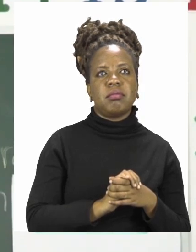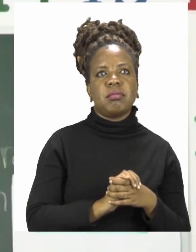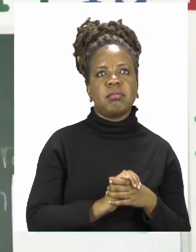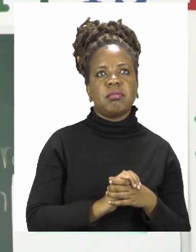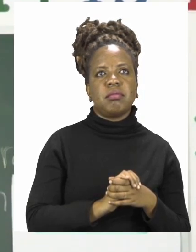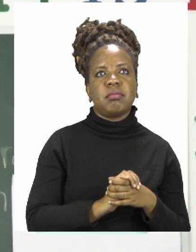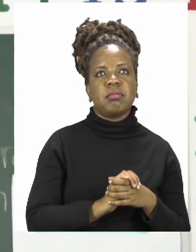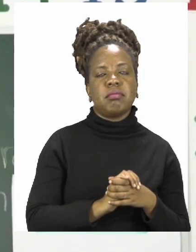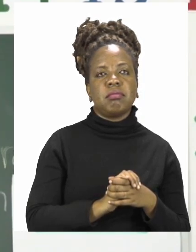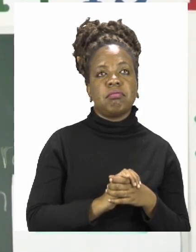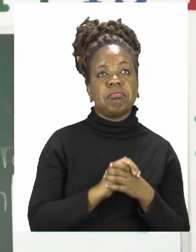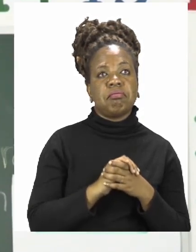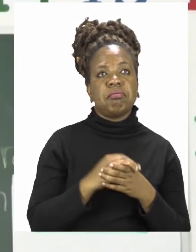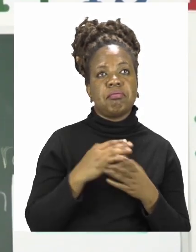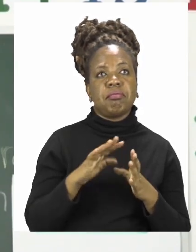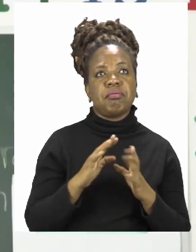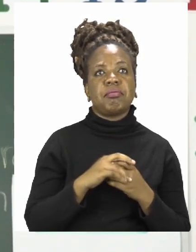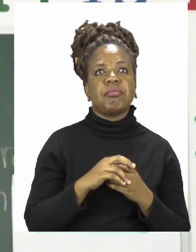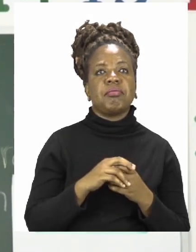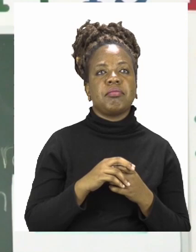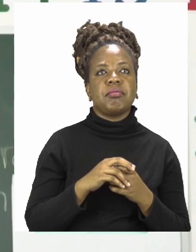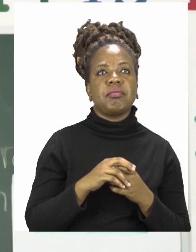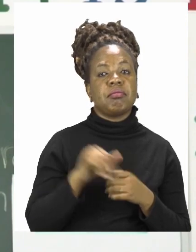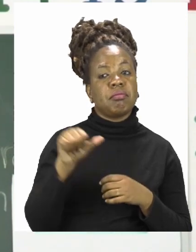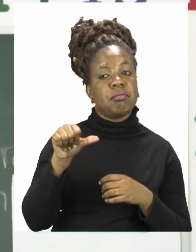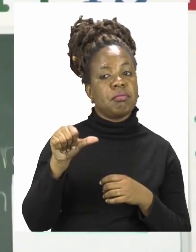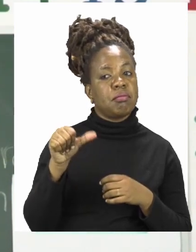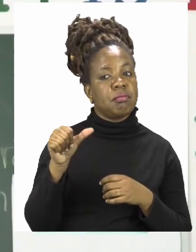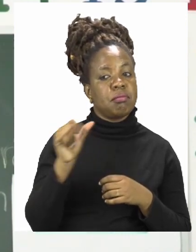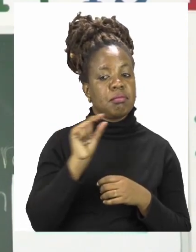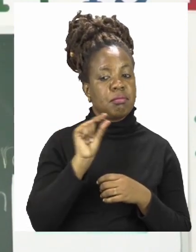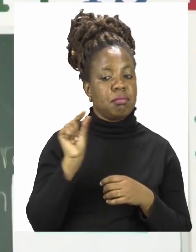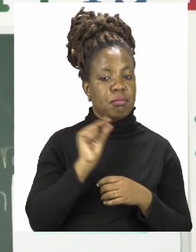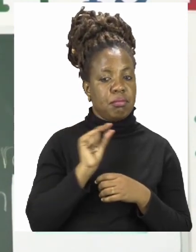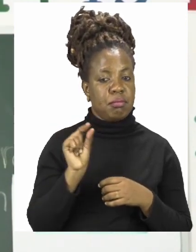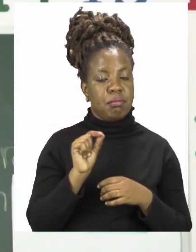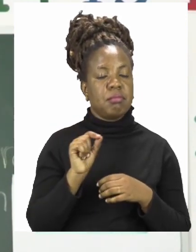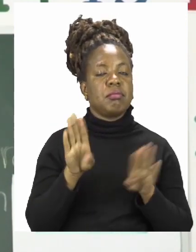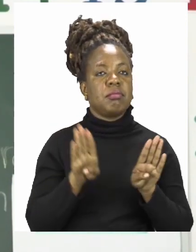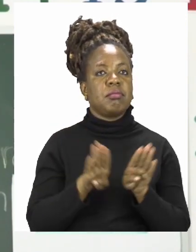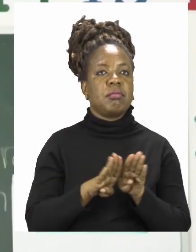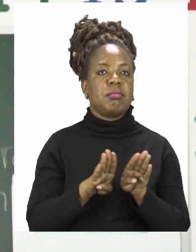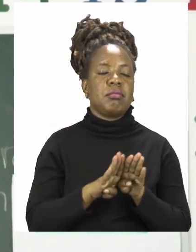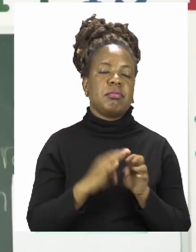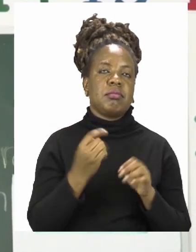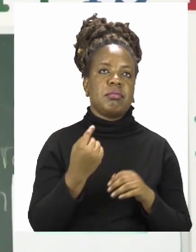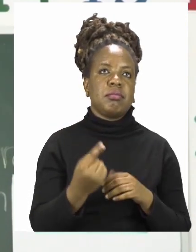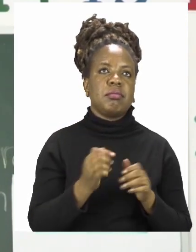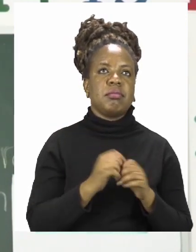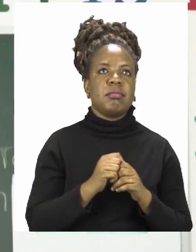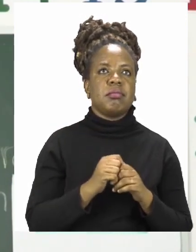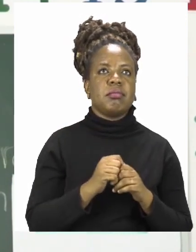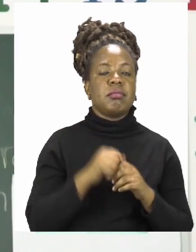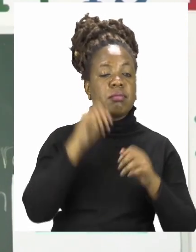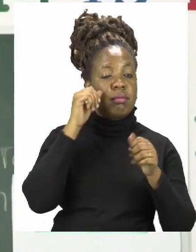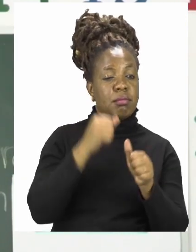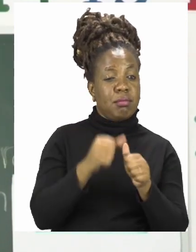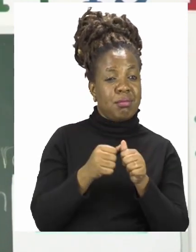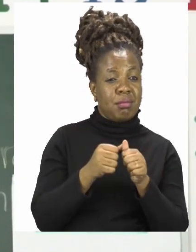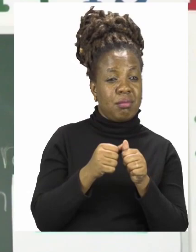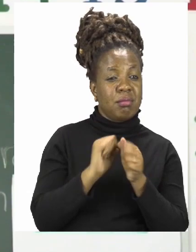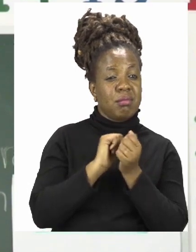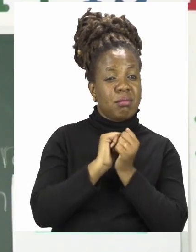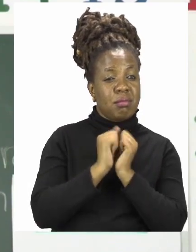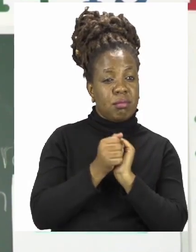And there we have it. So you're going to finish off this exercise by yourself. Remember, if you're going to change the noun into a